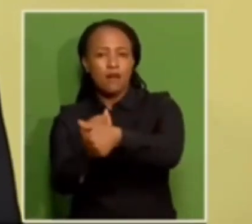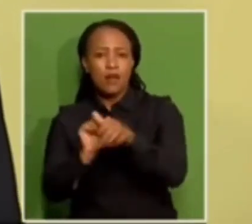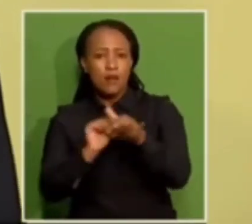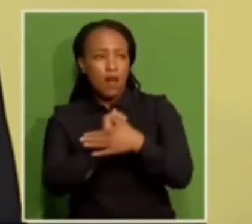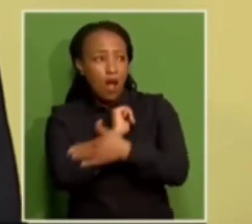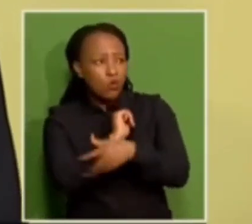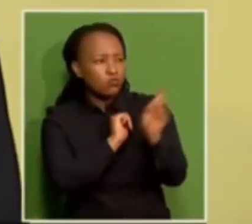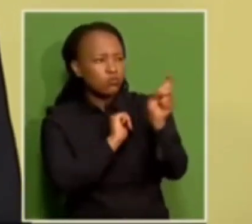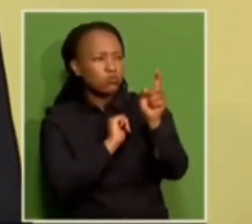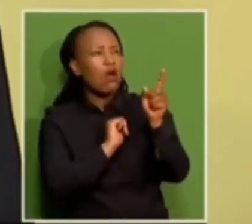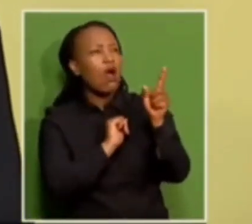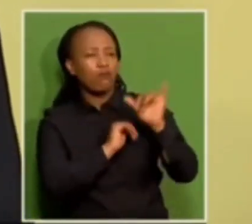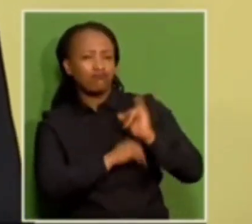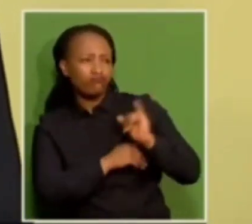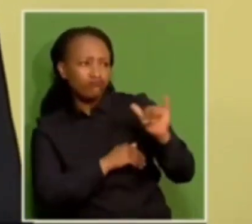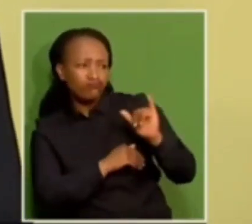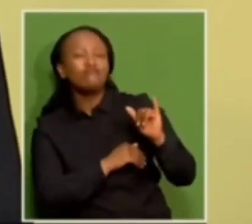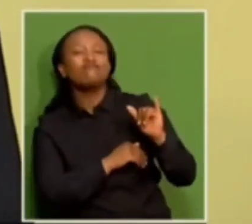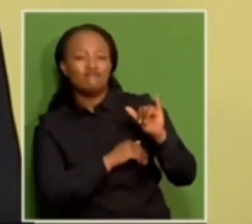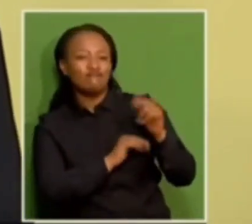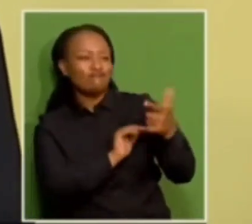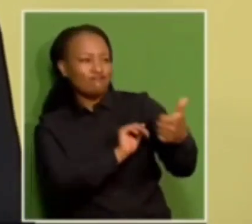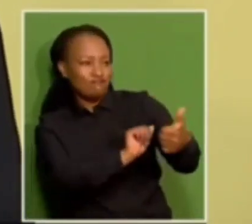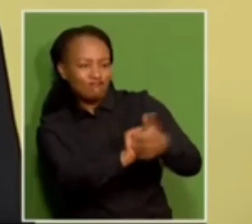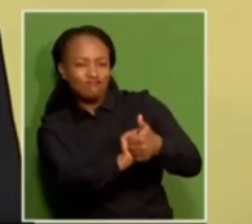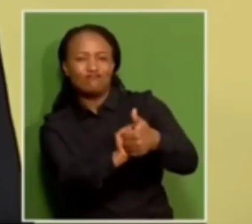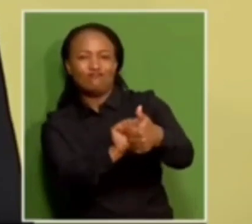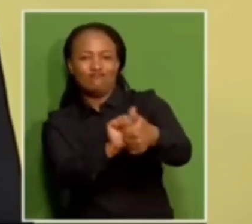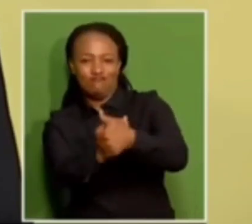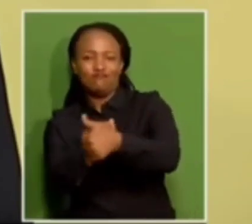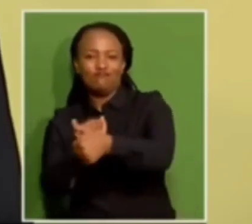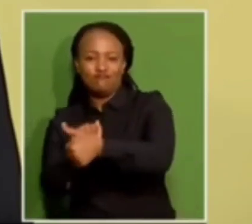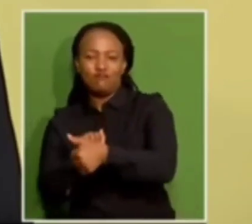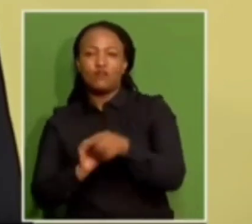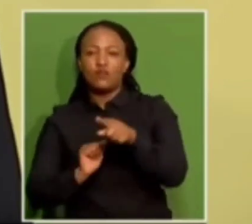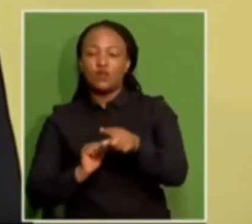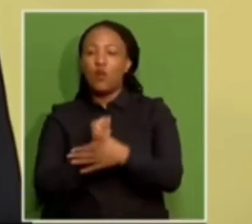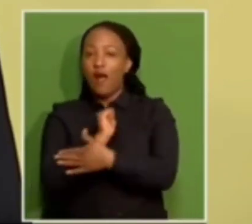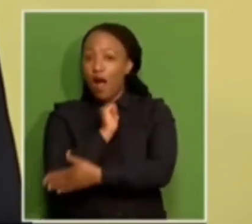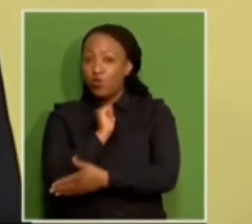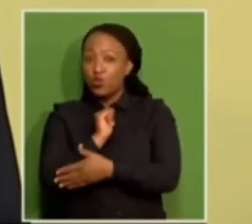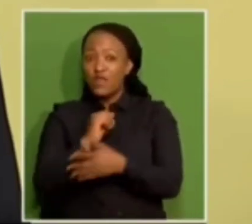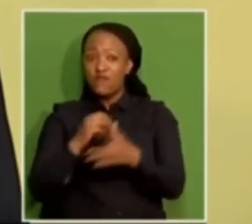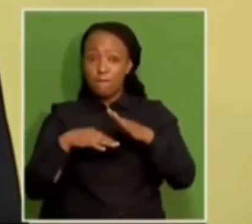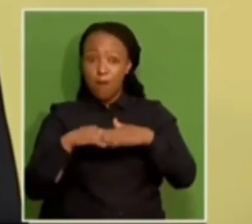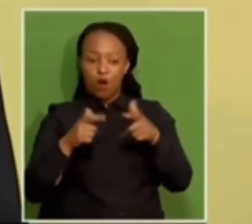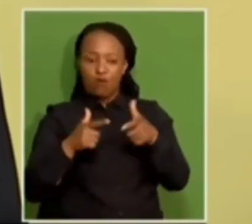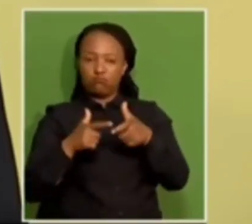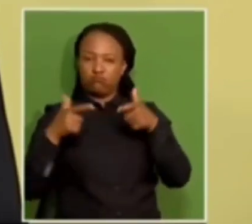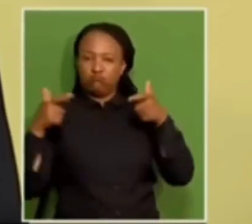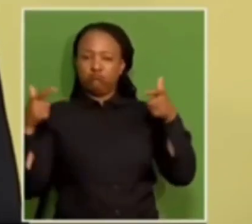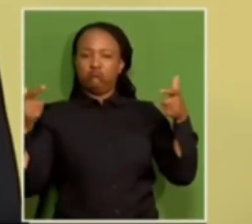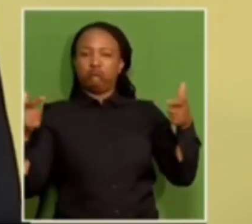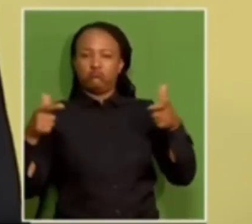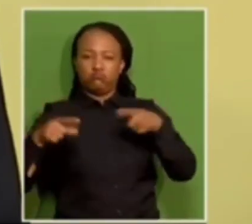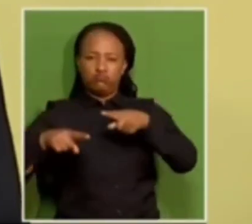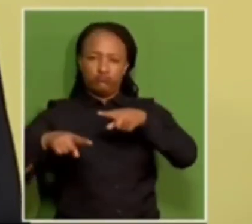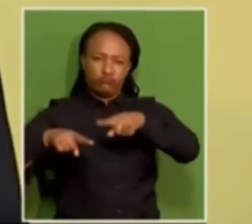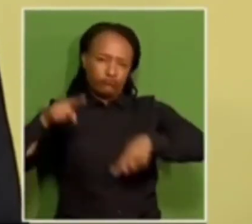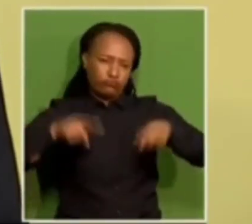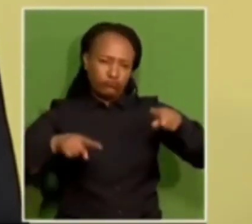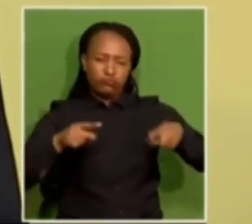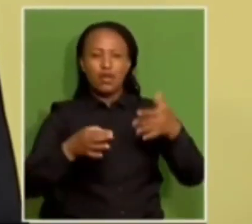aspirations and perspectives and expanded bricks will represent a diverse group of nations